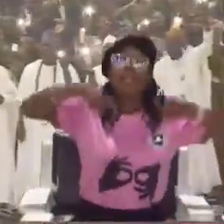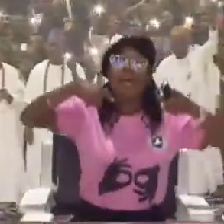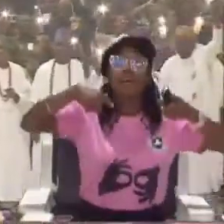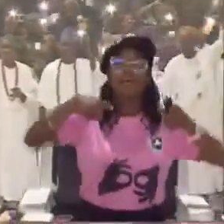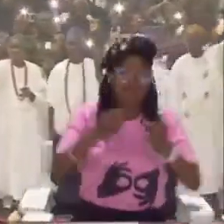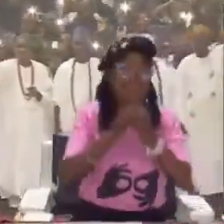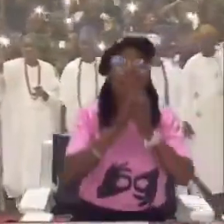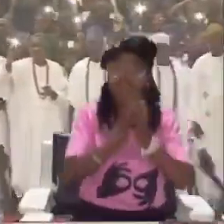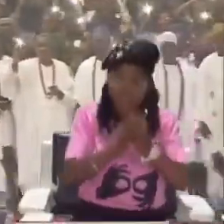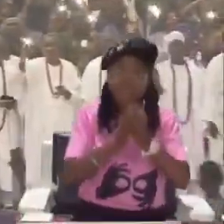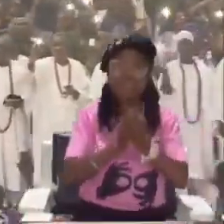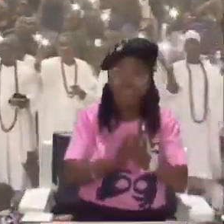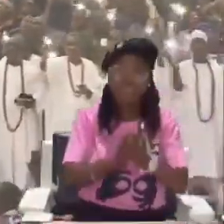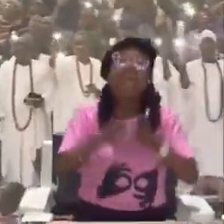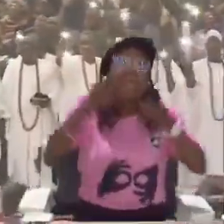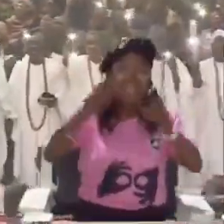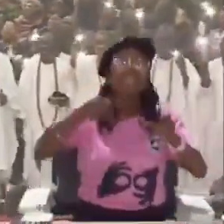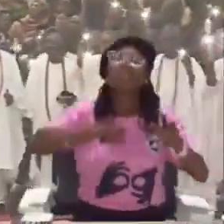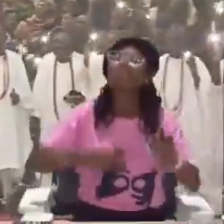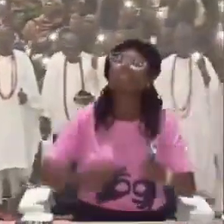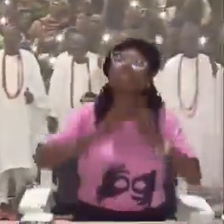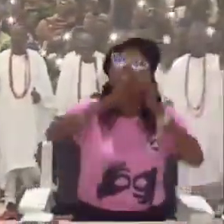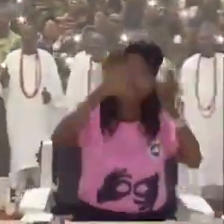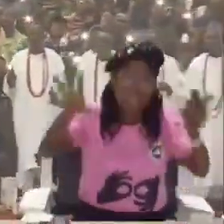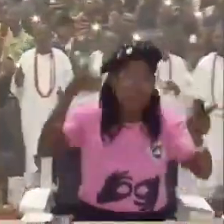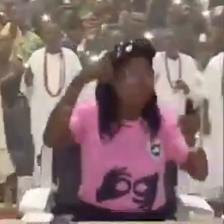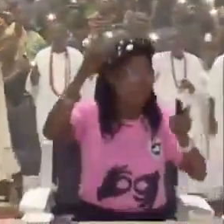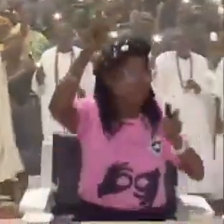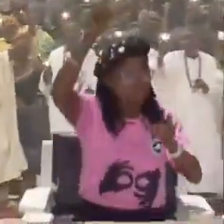life. Let me shine for you, Lord.